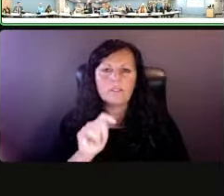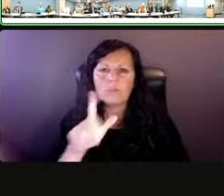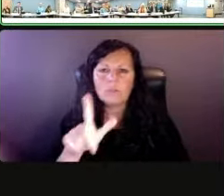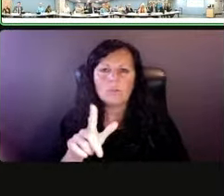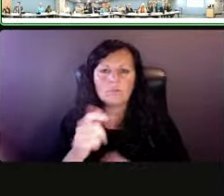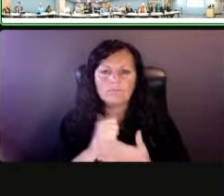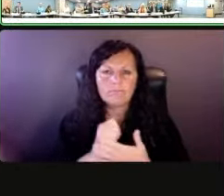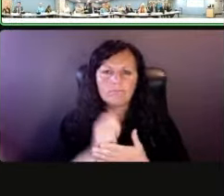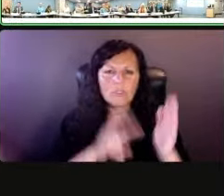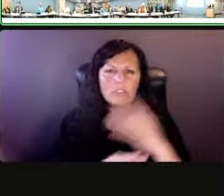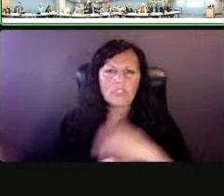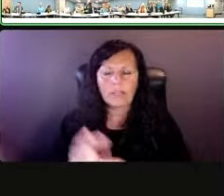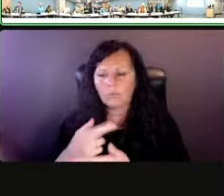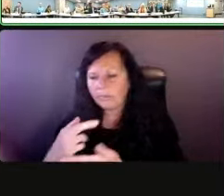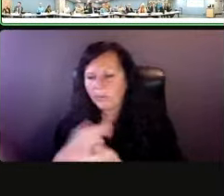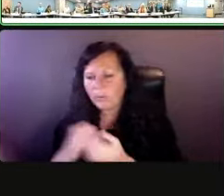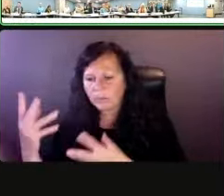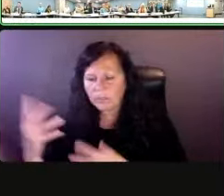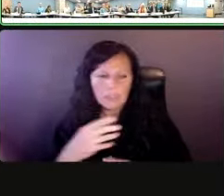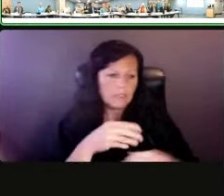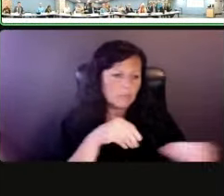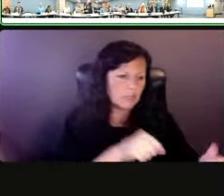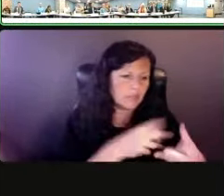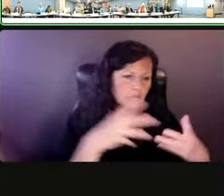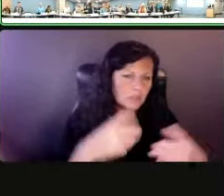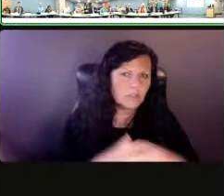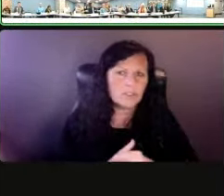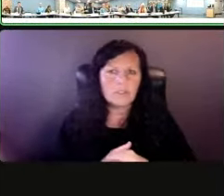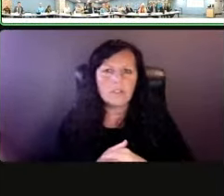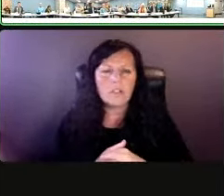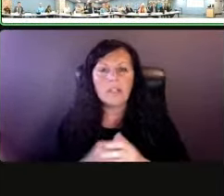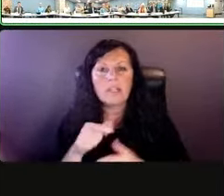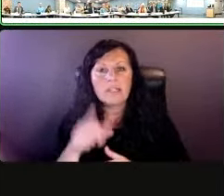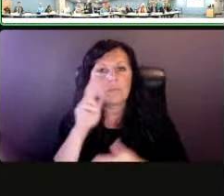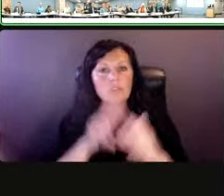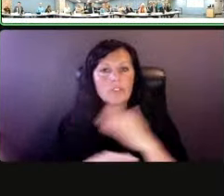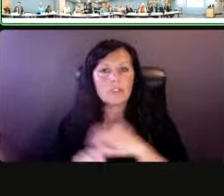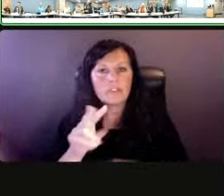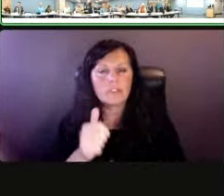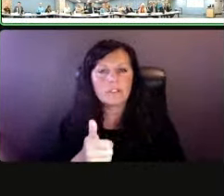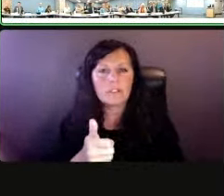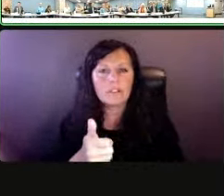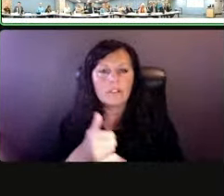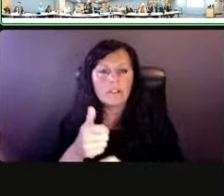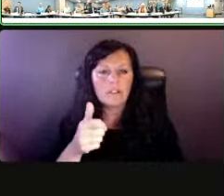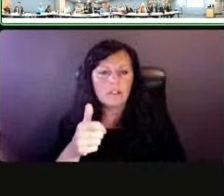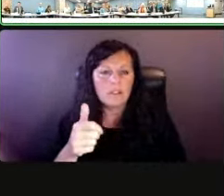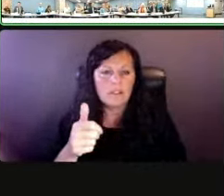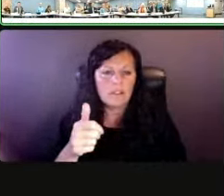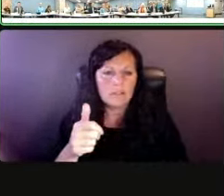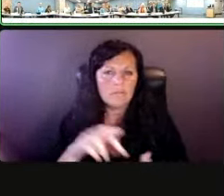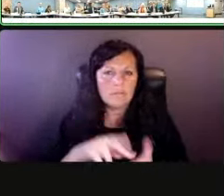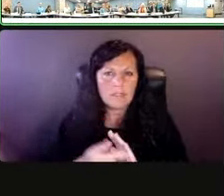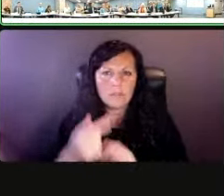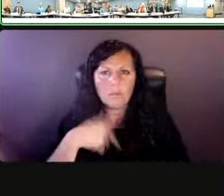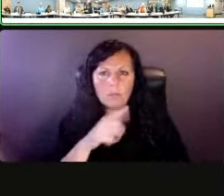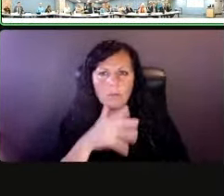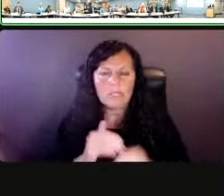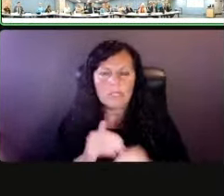revenues and expenses. But with this projection, it would mean that we land just over fund balance